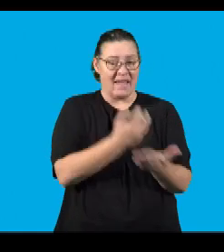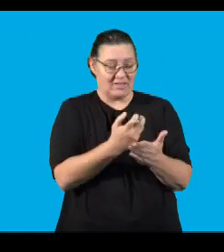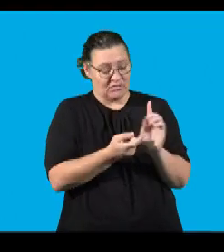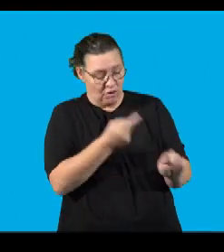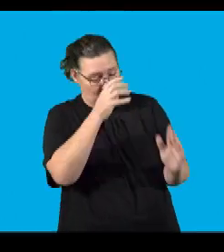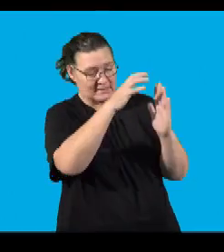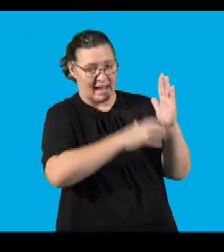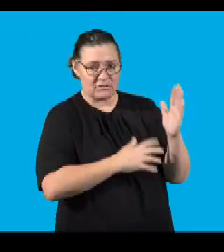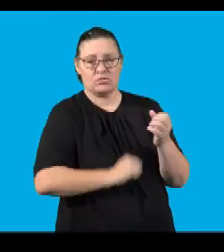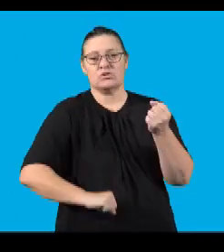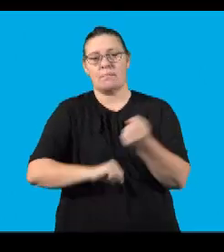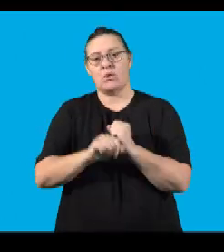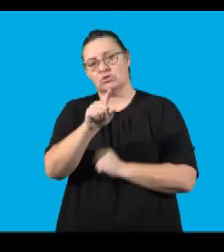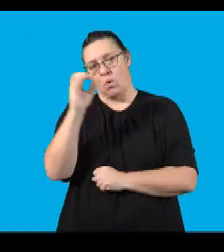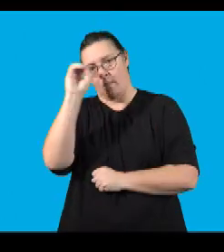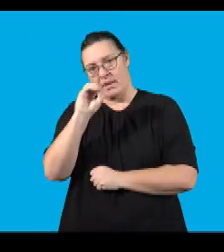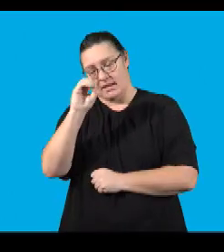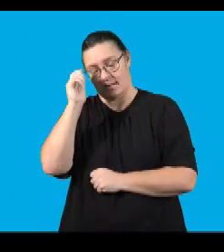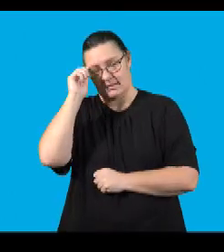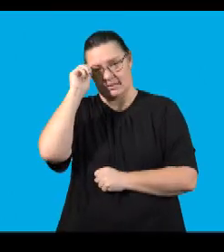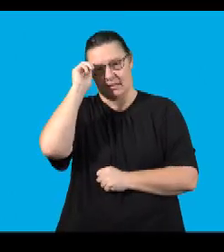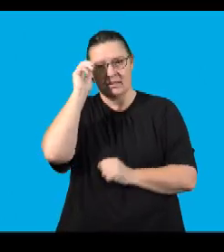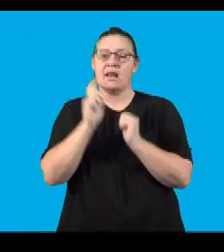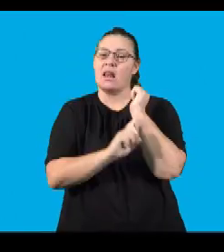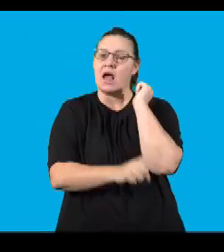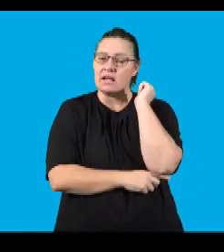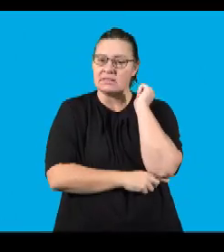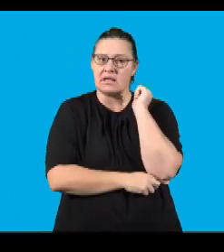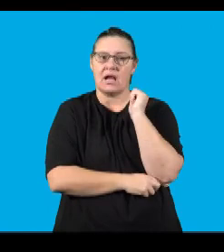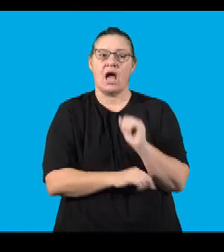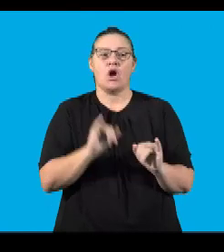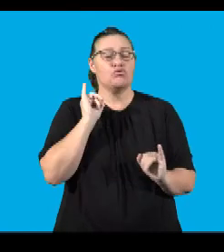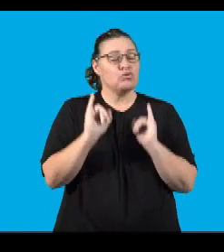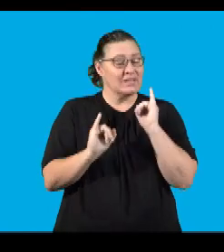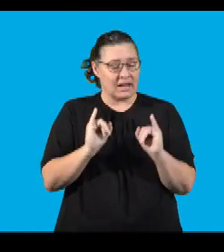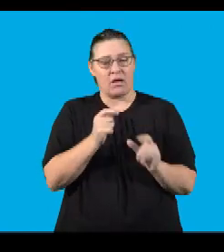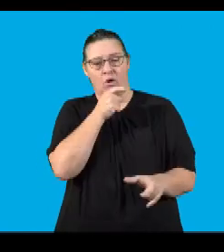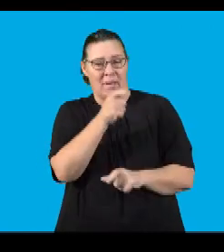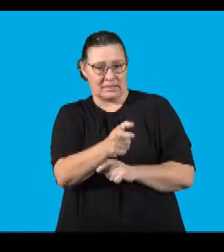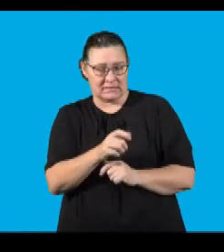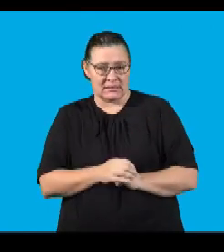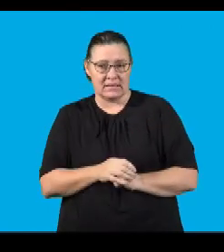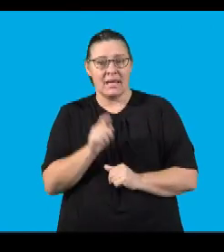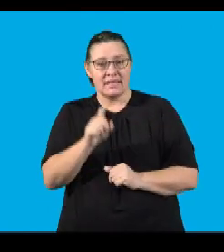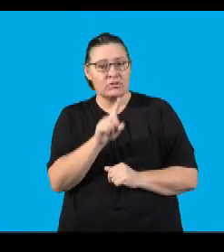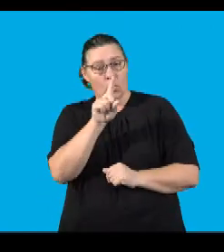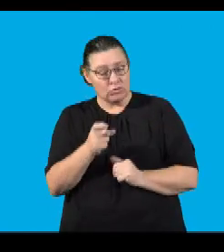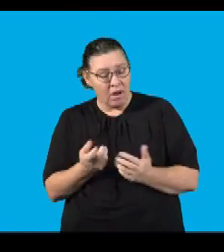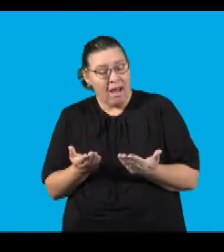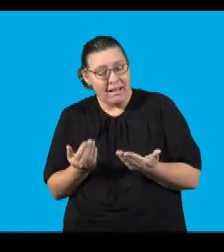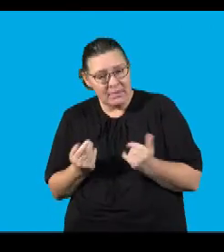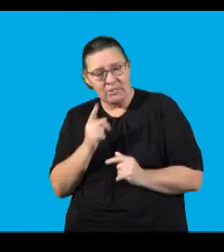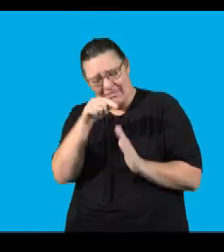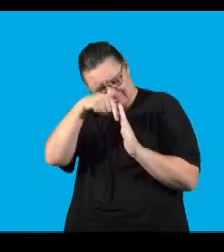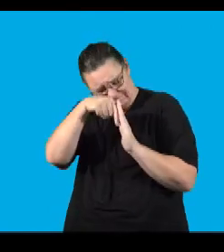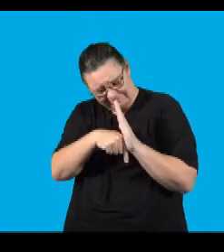evidence from the text to support your opinion. And then lastly, critically comment. This question expects